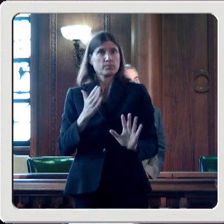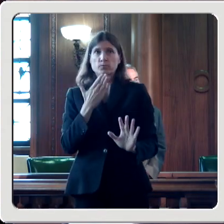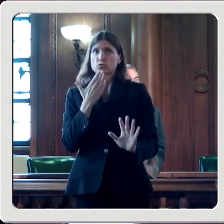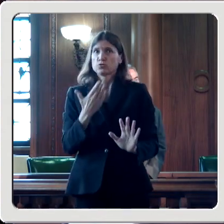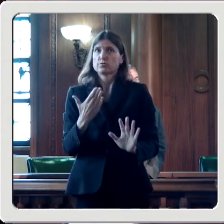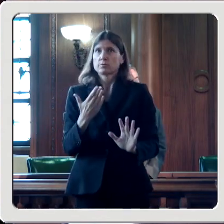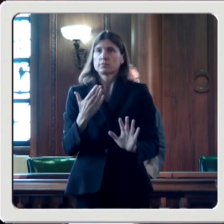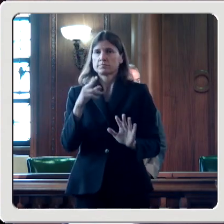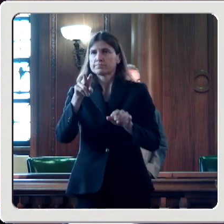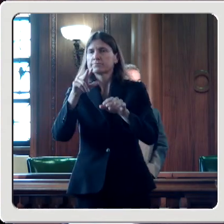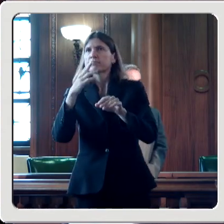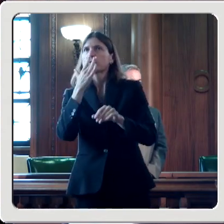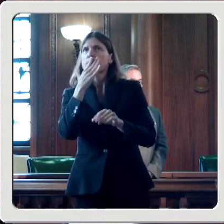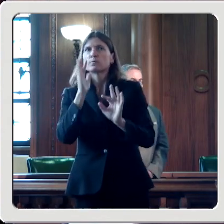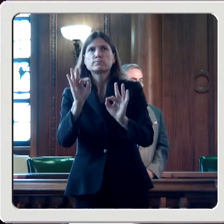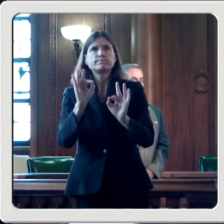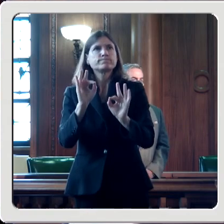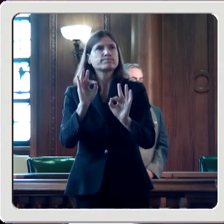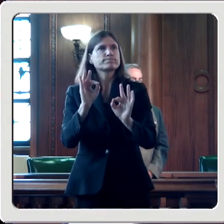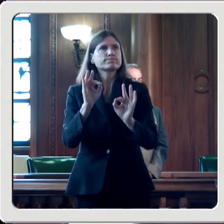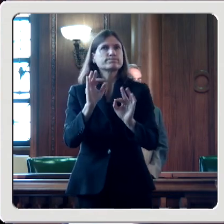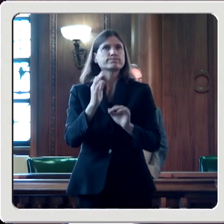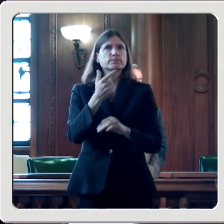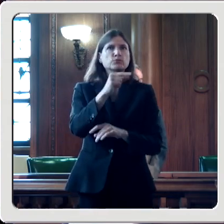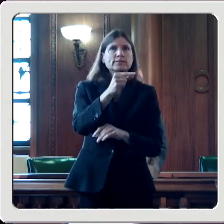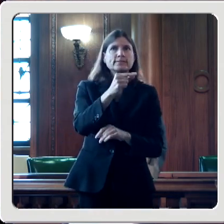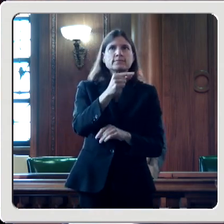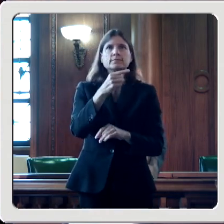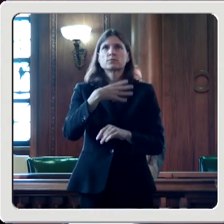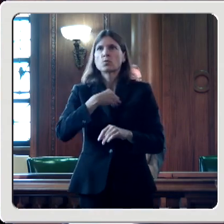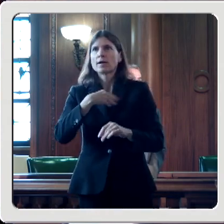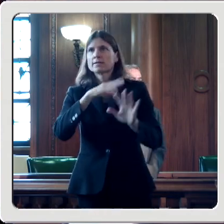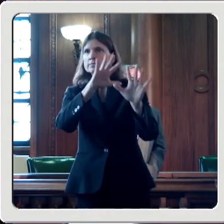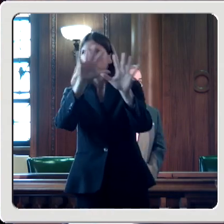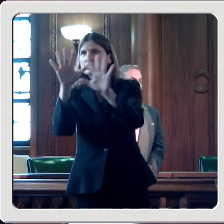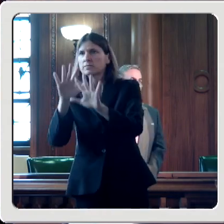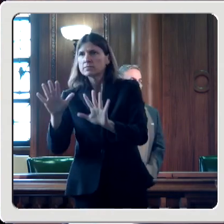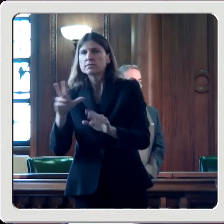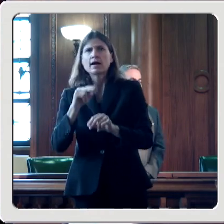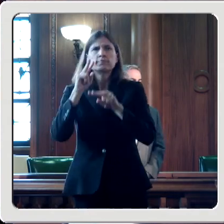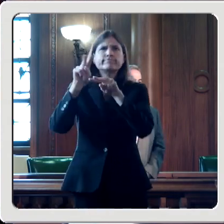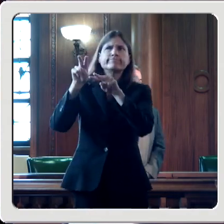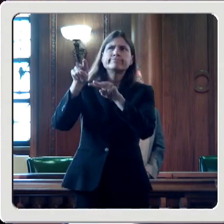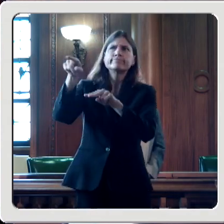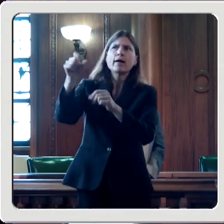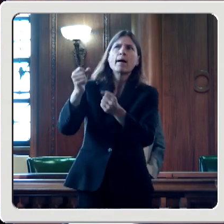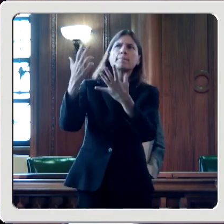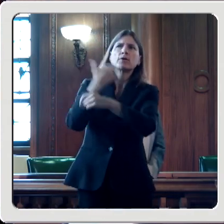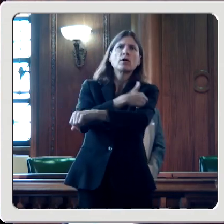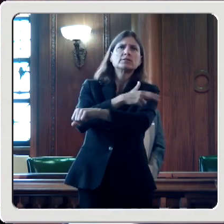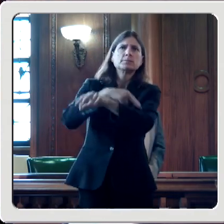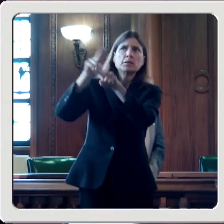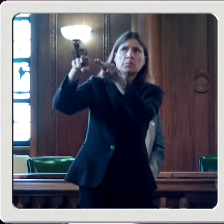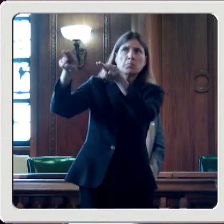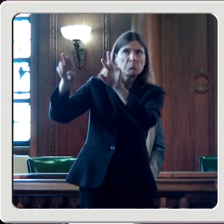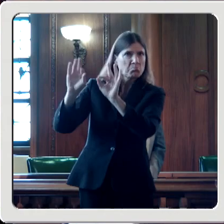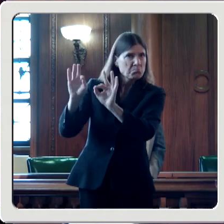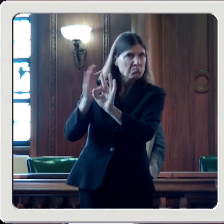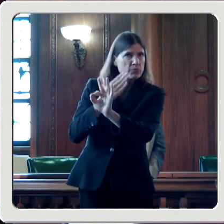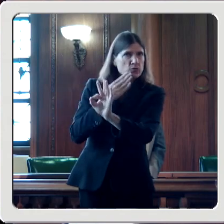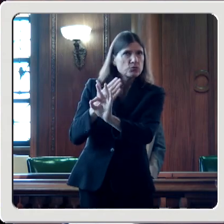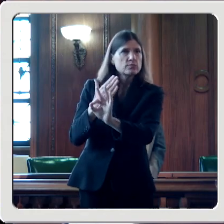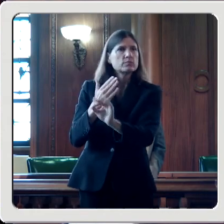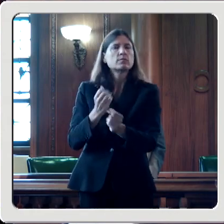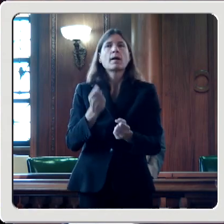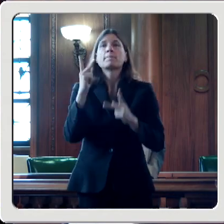the governor has mandated flu shots for all children as a precondition of going to school or for child care.